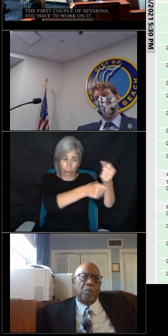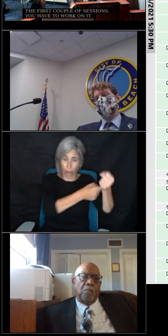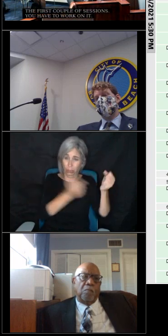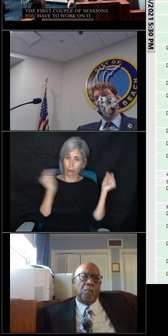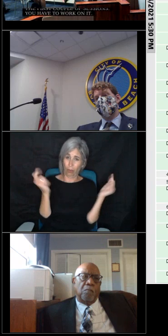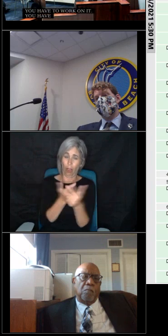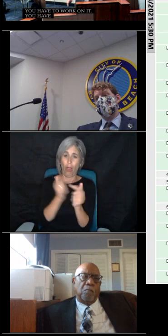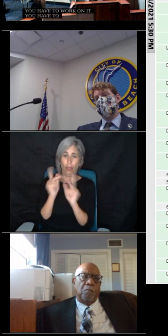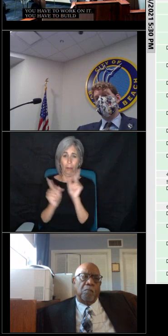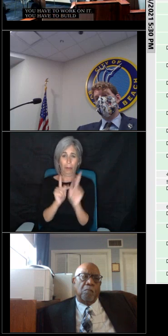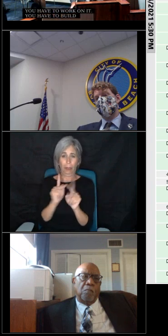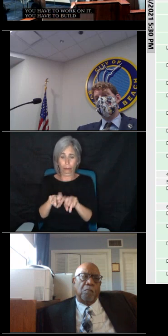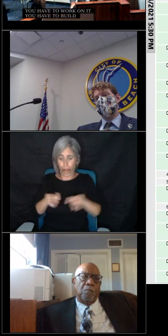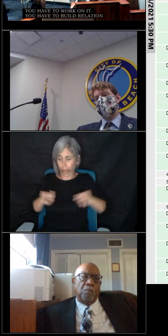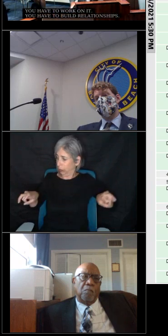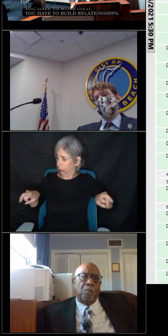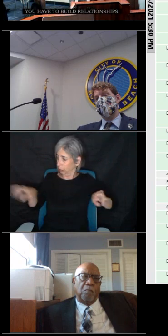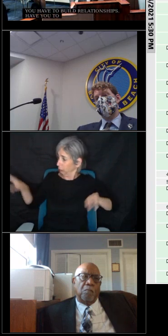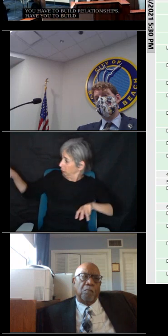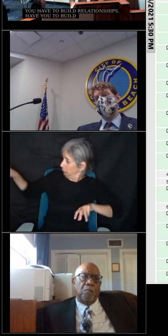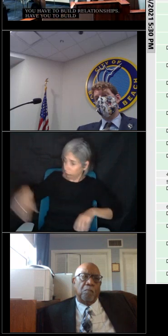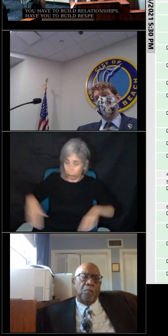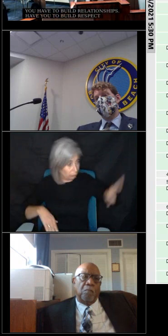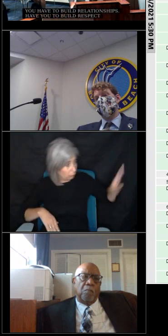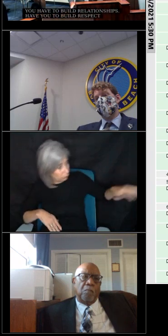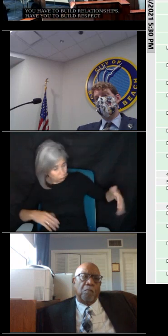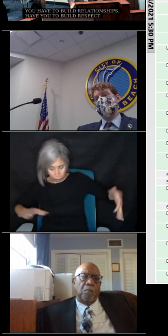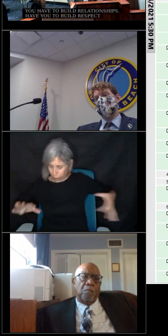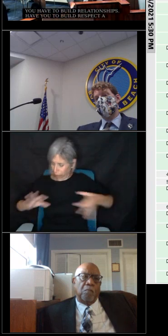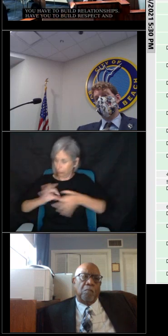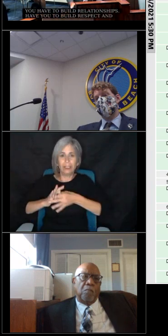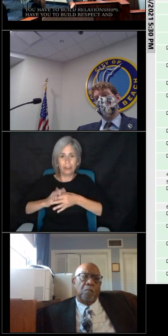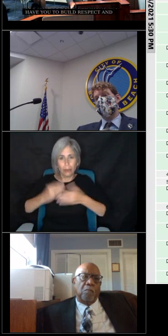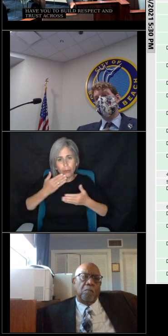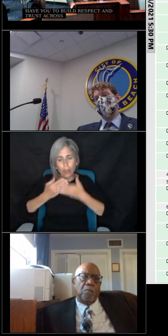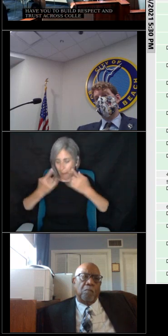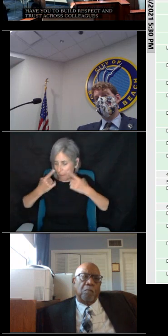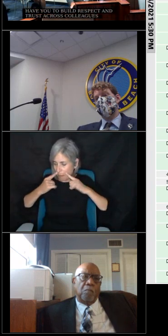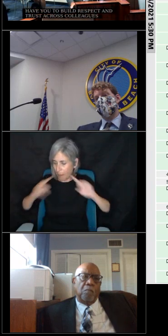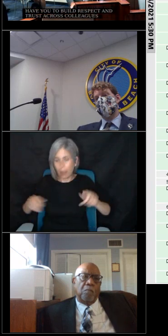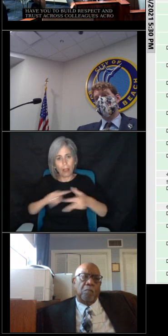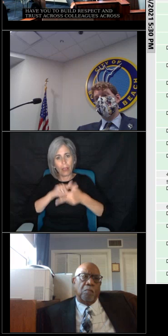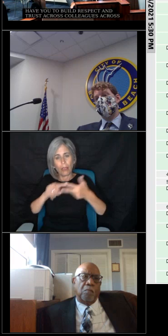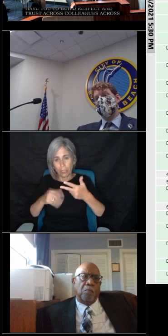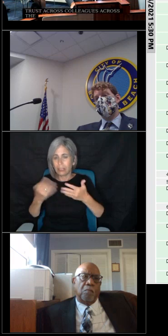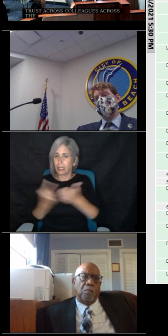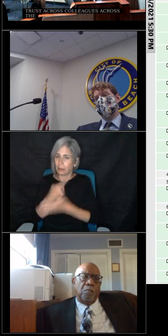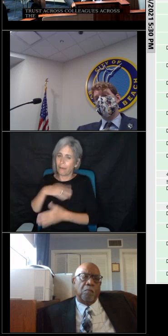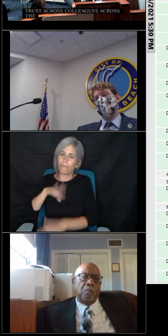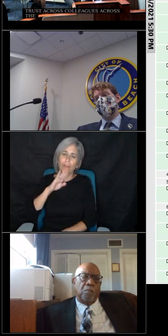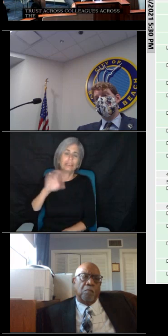the aisle. And Senator Berman and I think we did that pretty good over the last 3 sessions. It gets frustrating, but